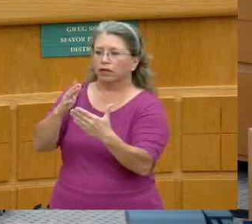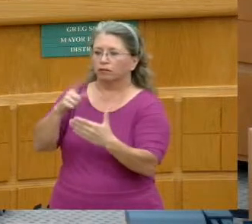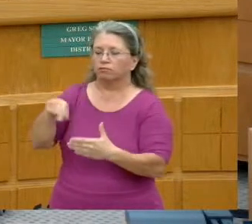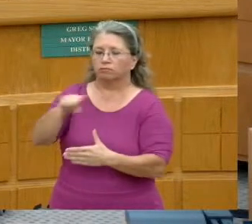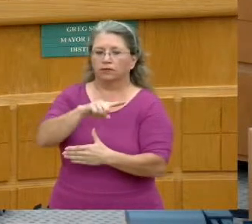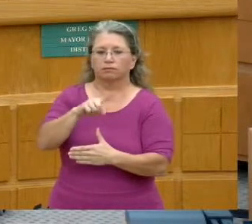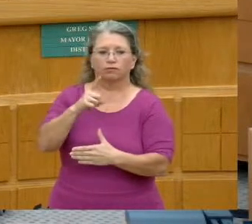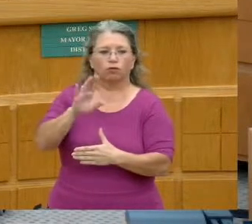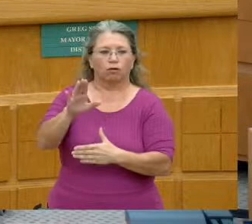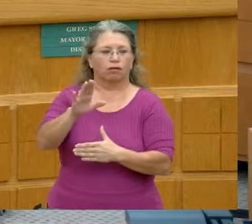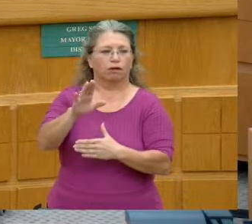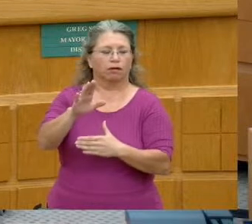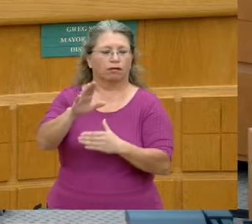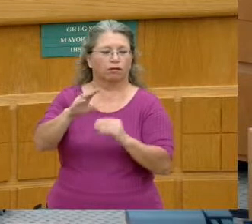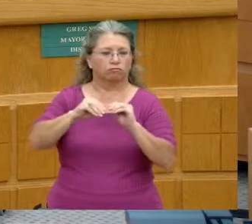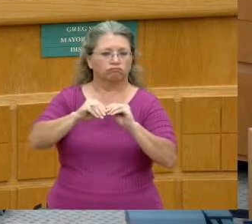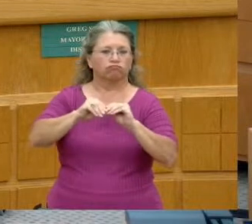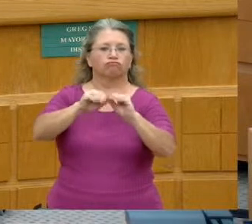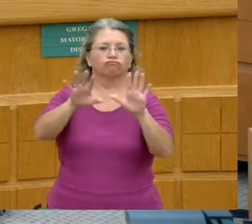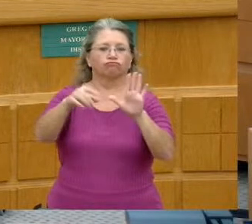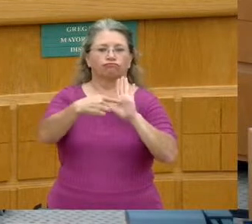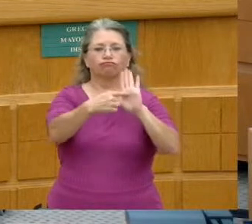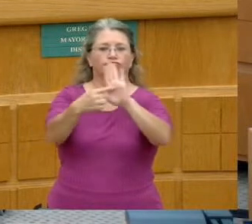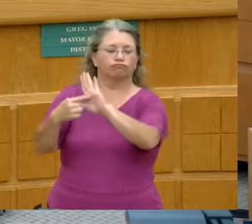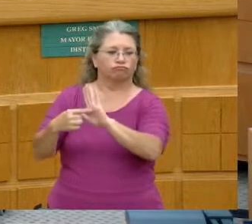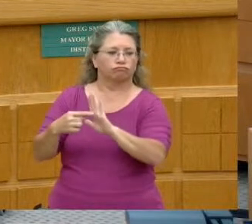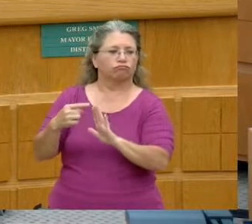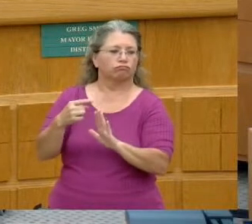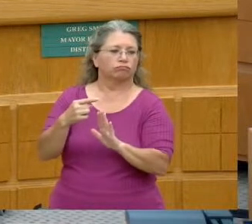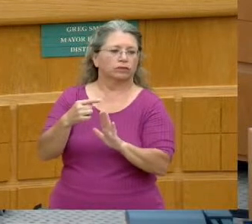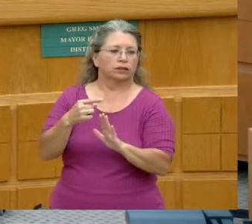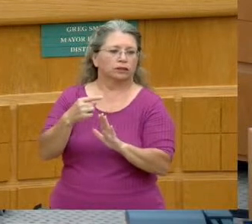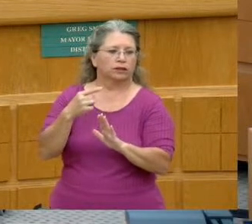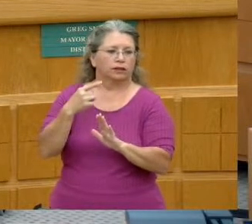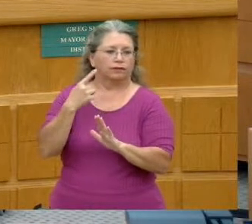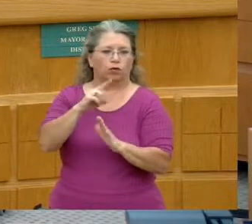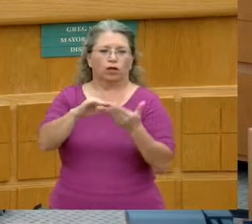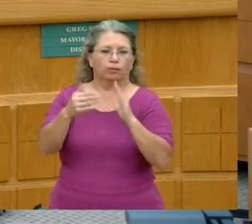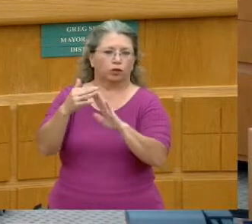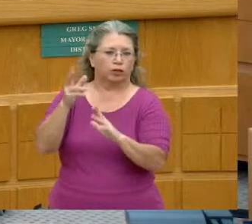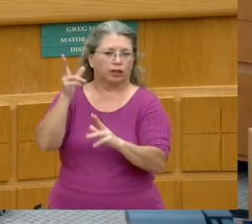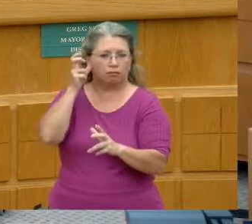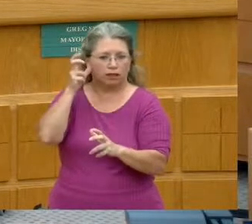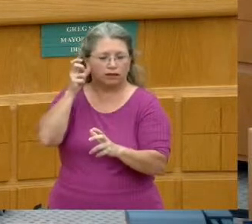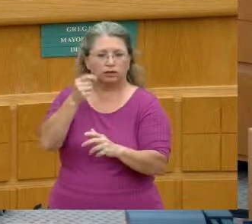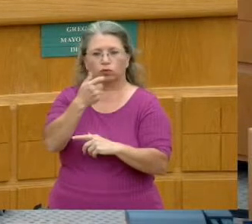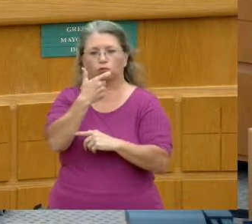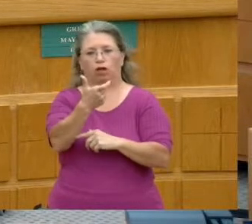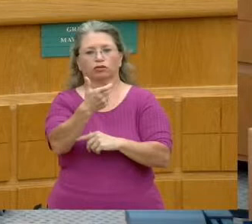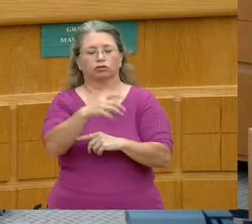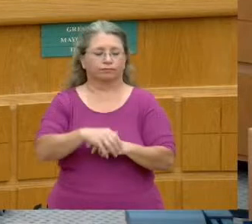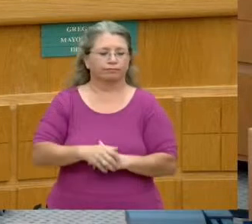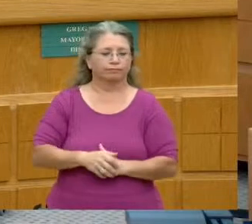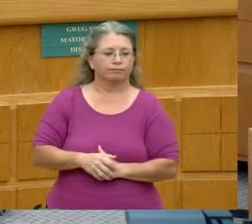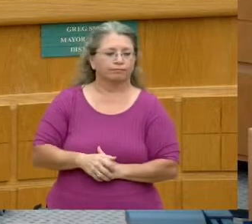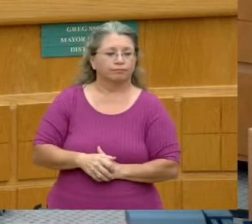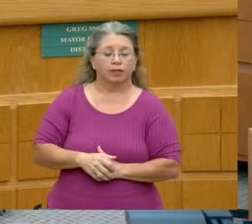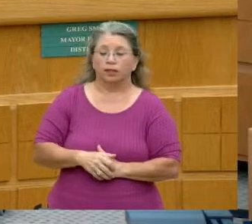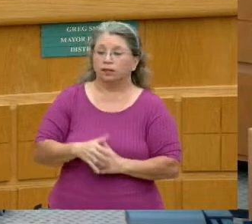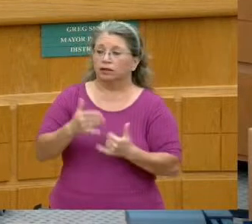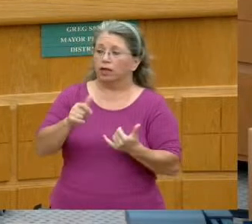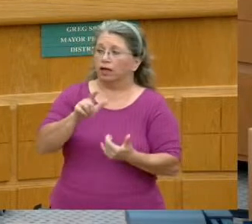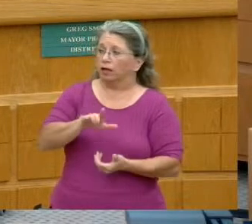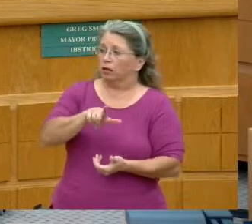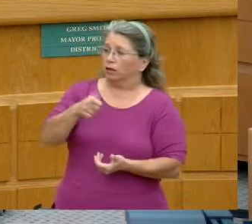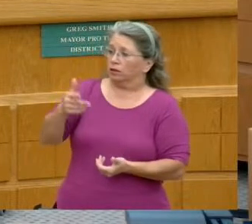their broadcasters that help make that live to the community if they want to listen to it on the radio. Okay, so with that, we're going to have Dr.